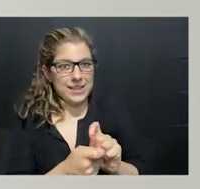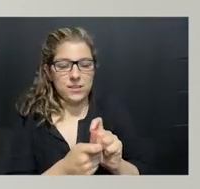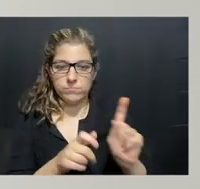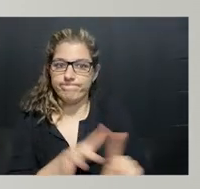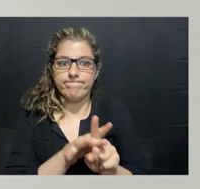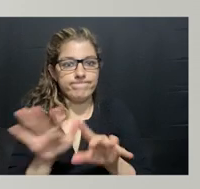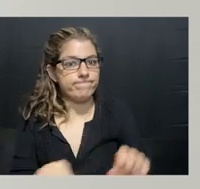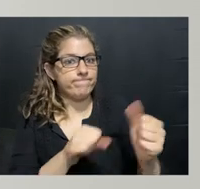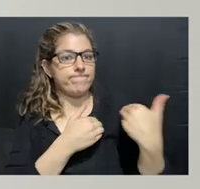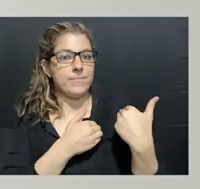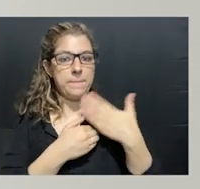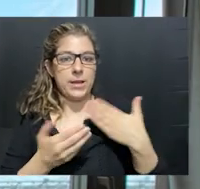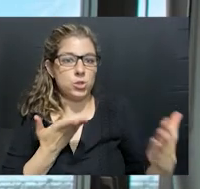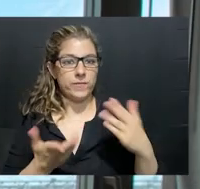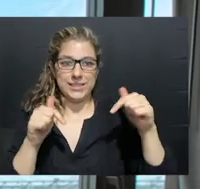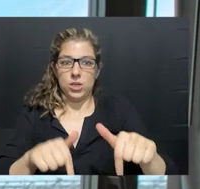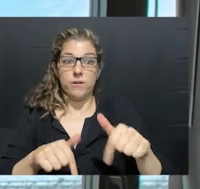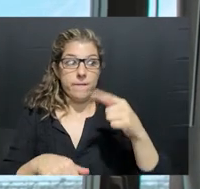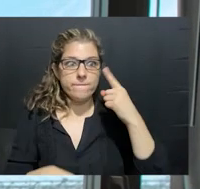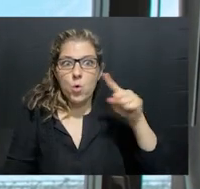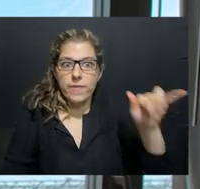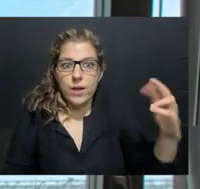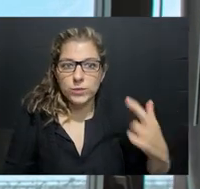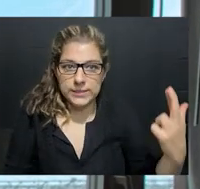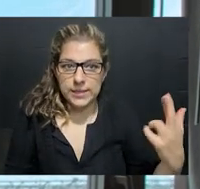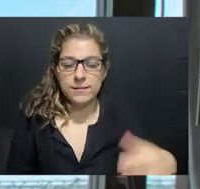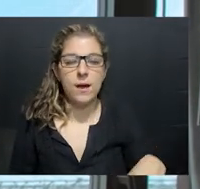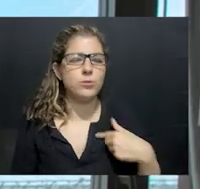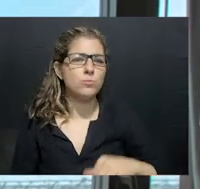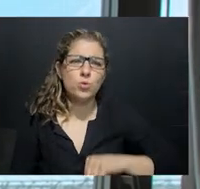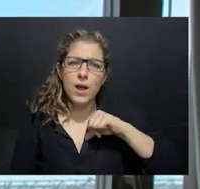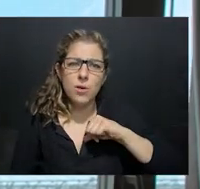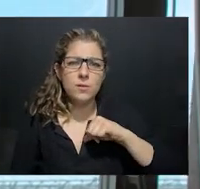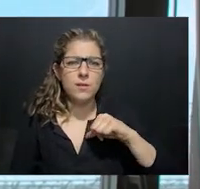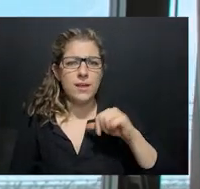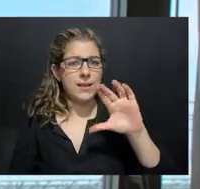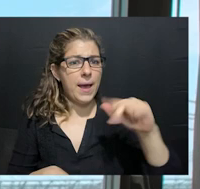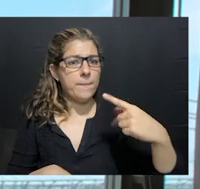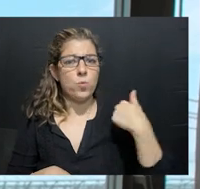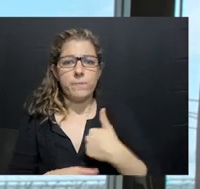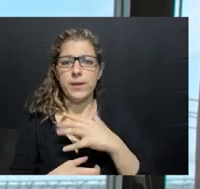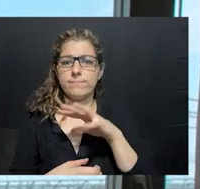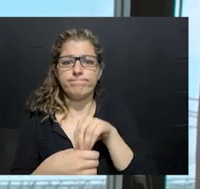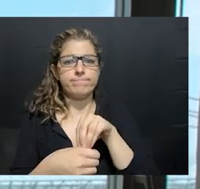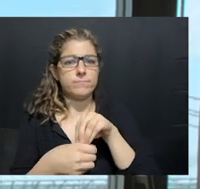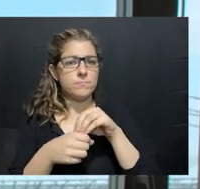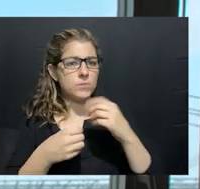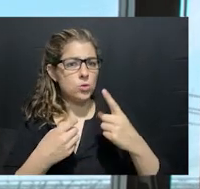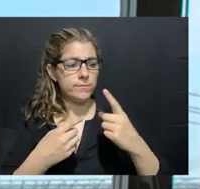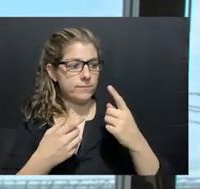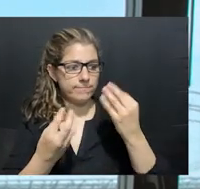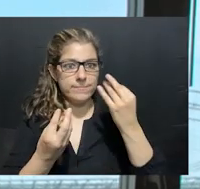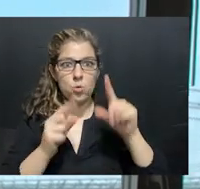take up my my service. I'm just enormously proud that at CAP we've been engaged in these questions